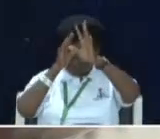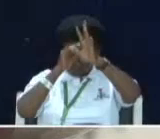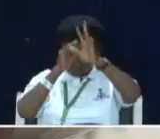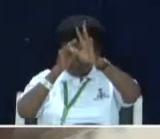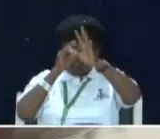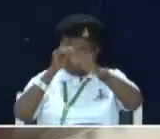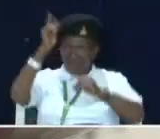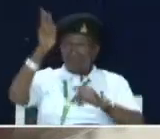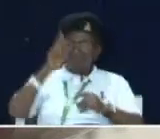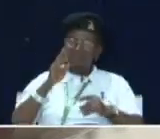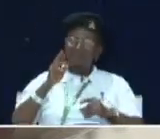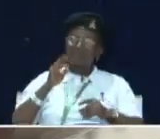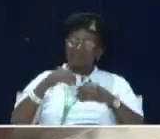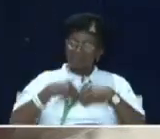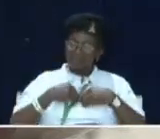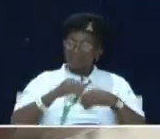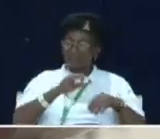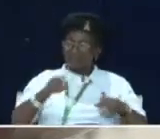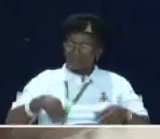You are never tired.